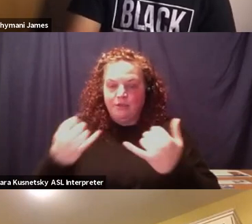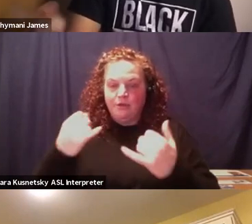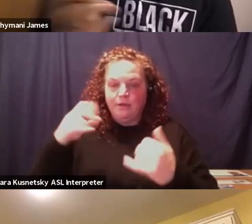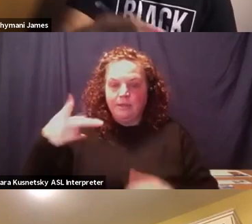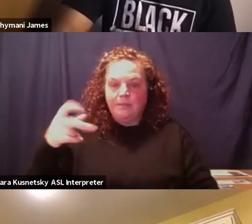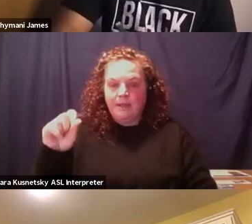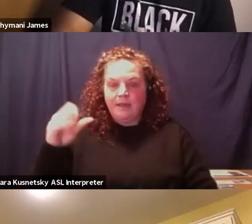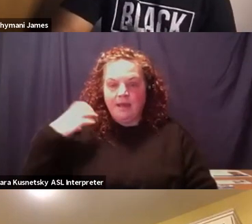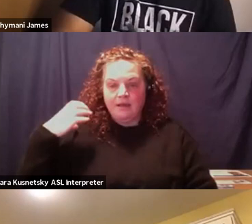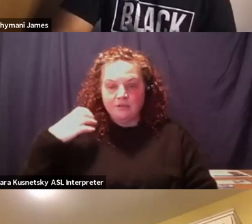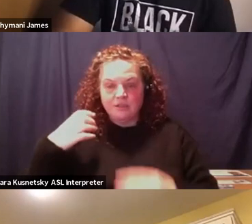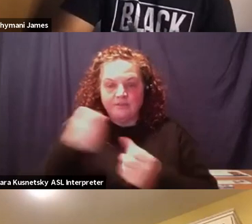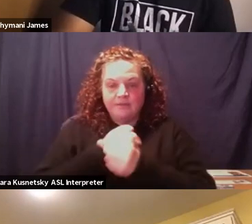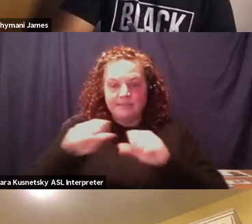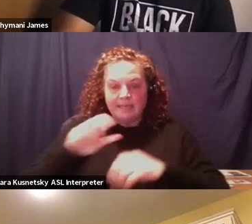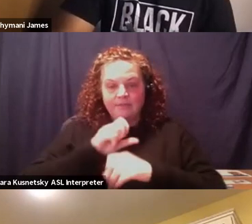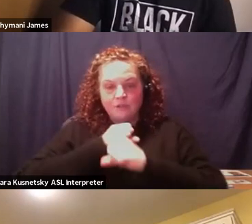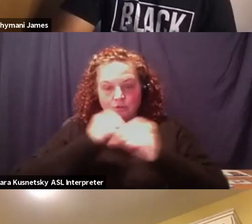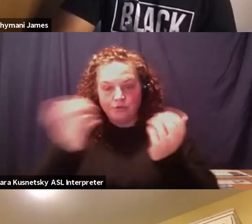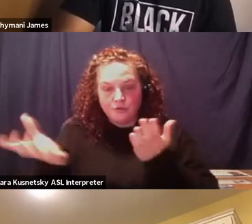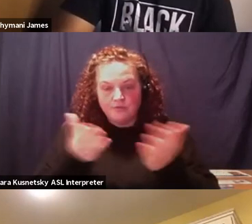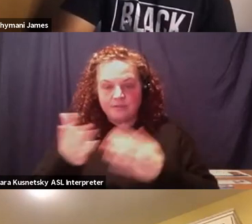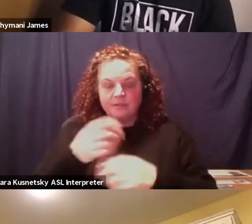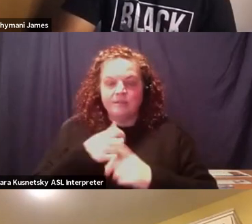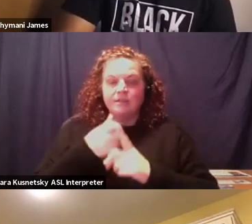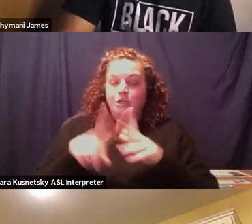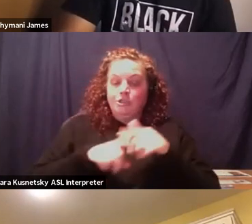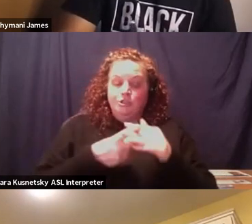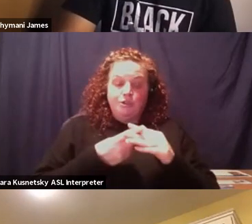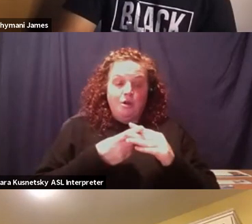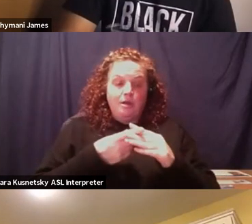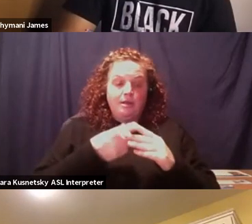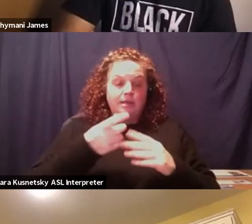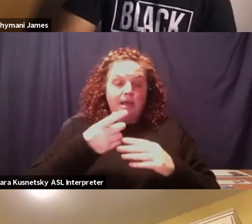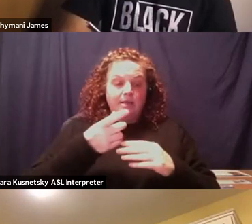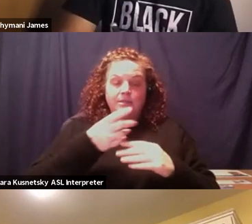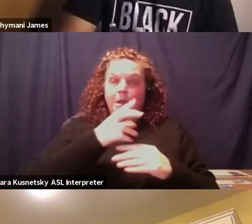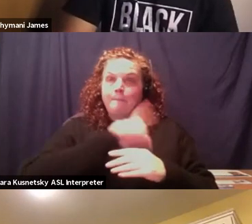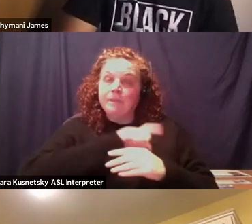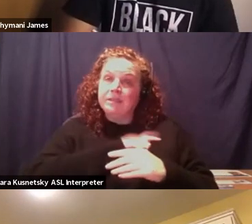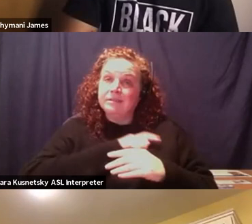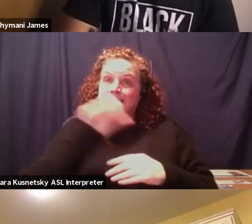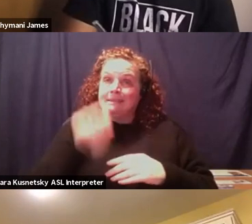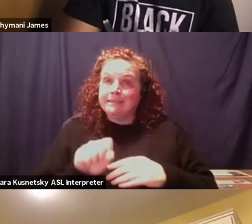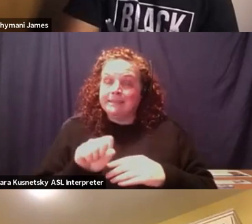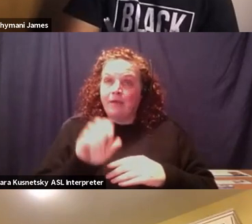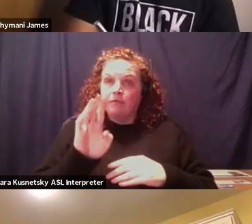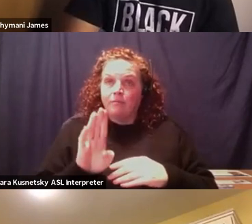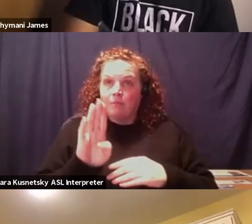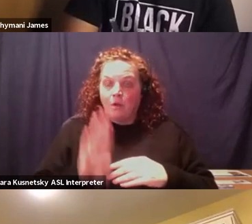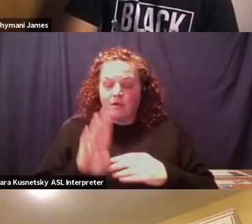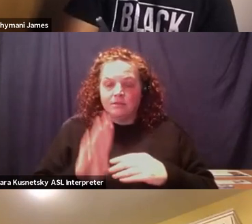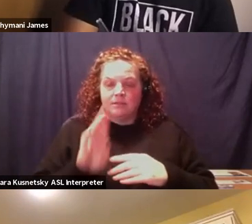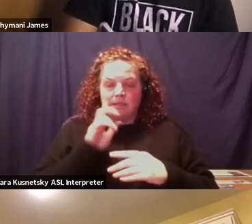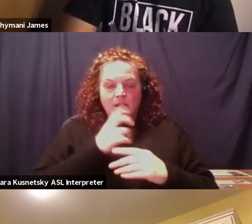entire professional career working in Boston, starting as a Boston police officer in South Boston, where she cherished her time working with students at